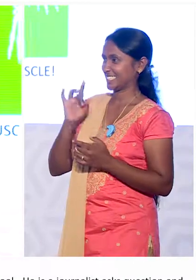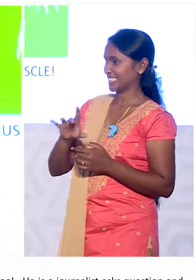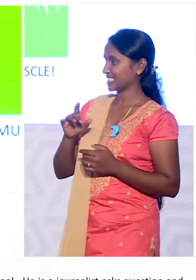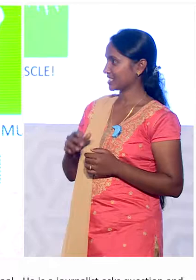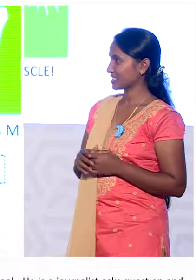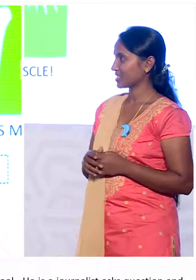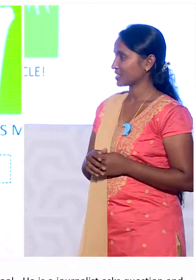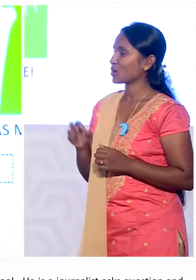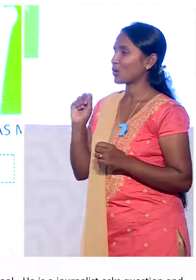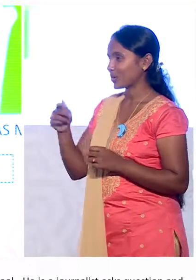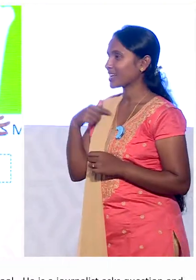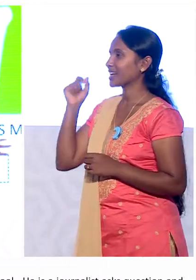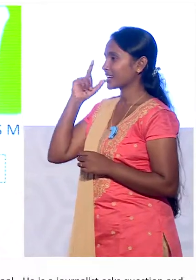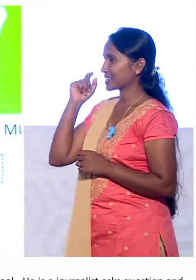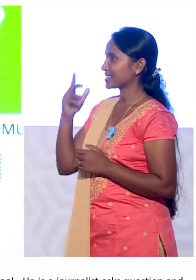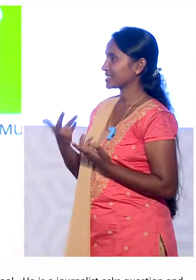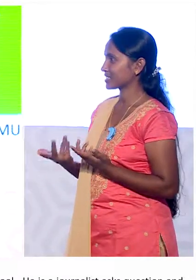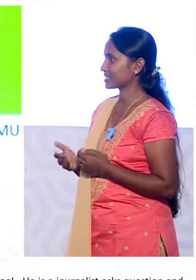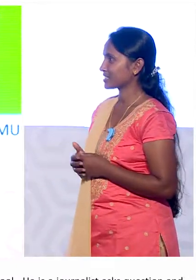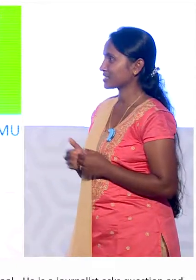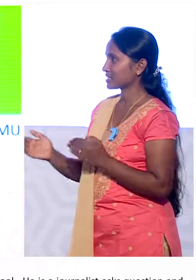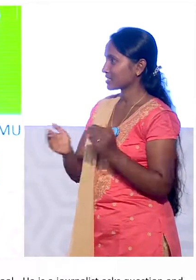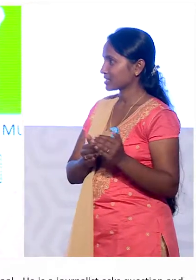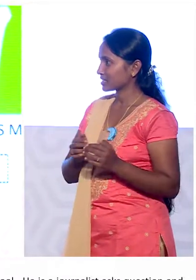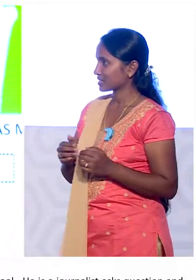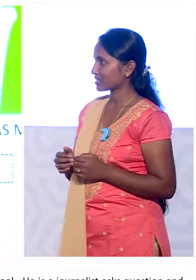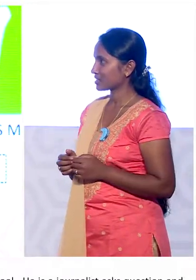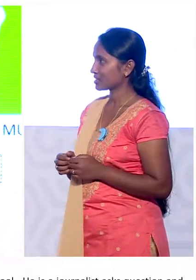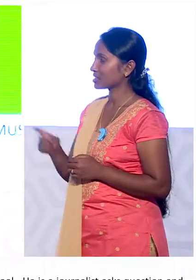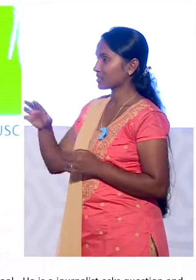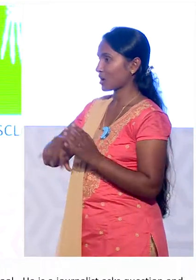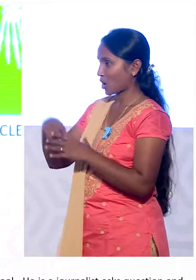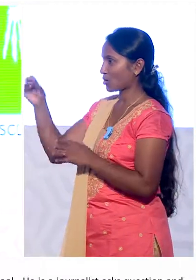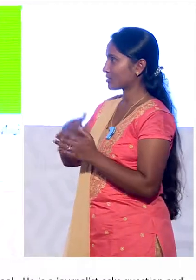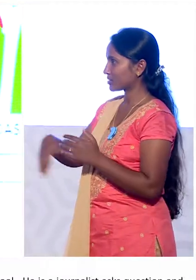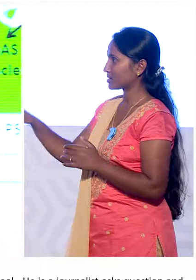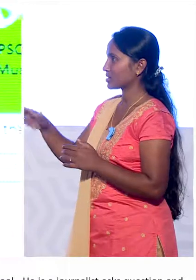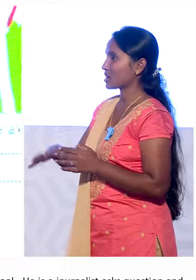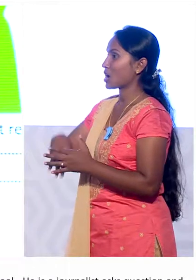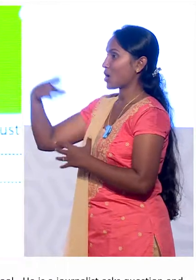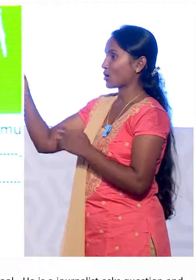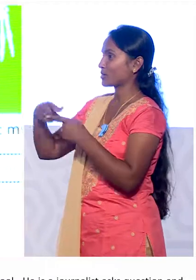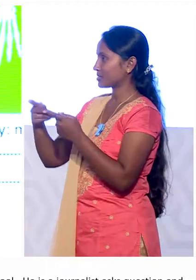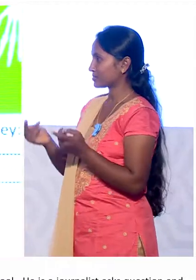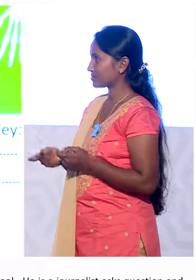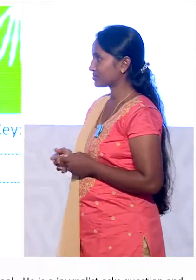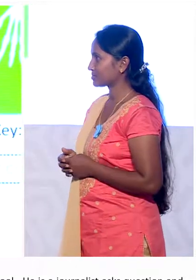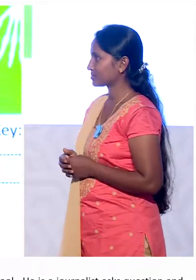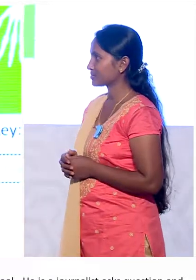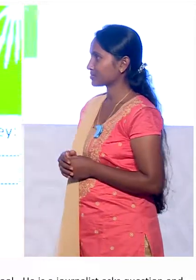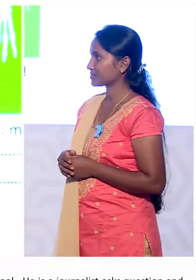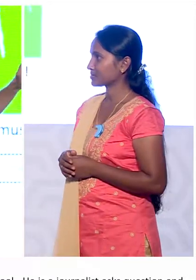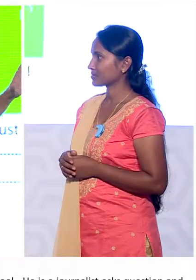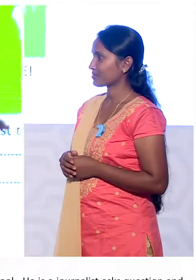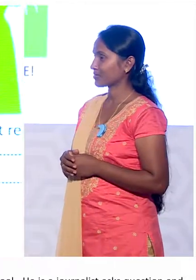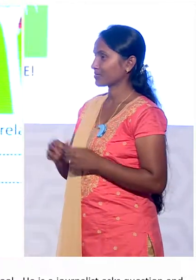okay, I understand this. I'm going to do what Temple Grandin said. And I did. And I went outside because he wanted to go outside, literally outside the back door where